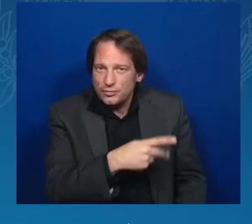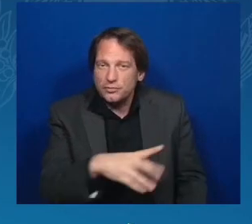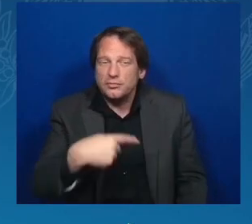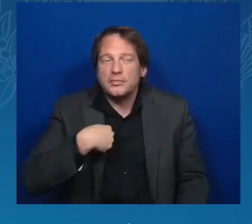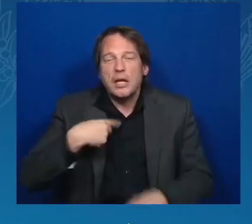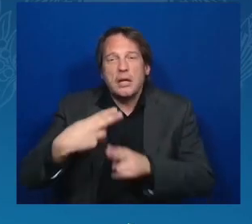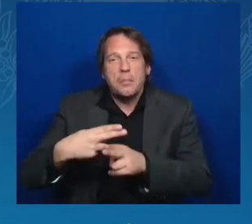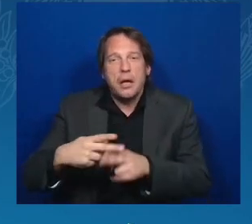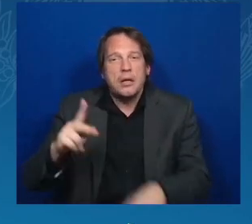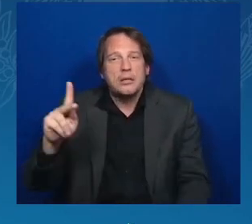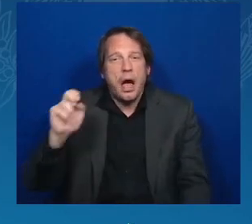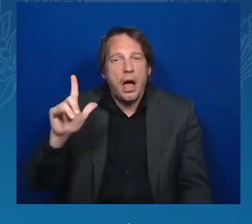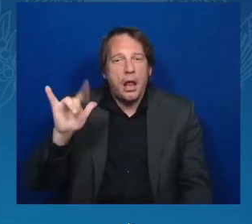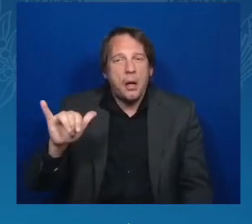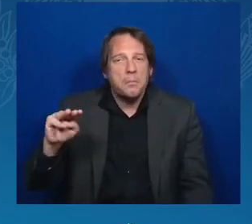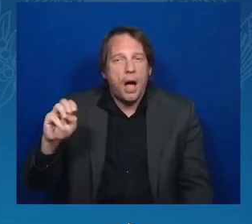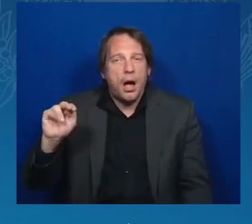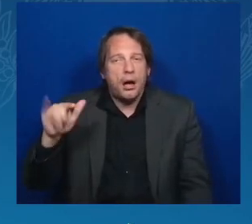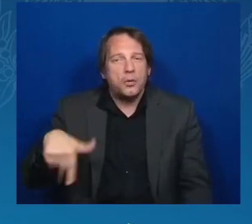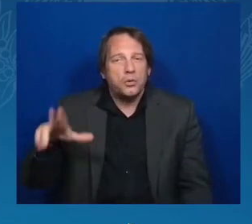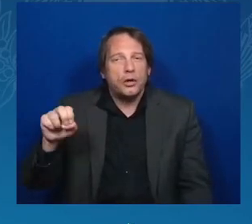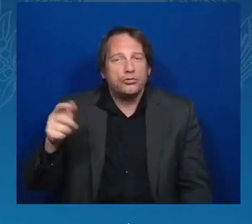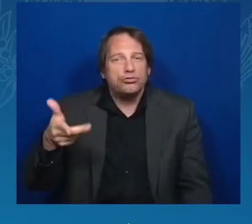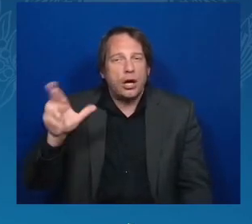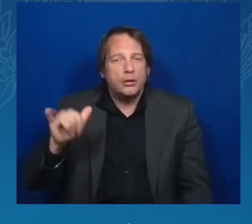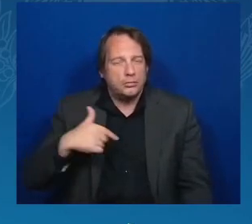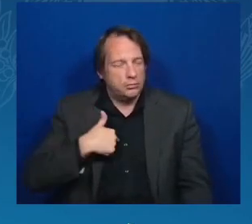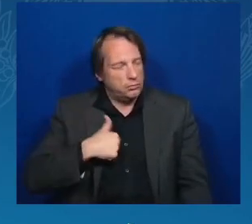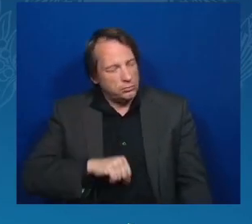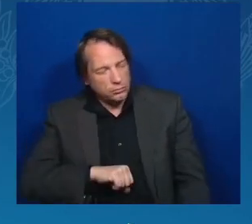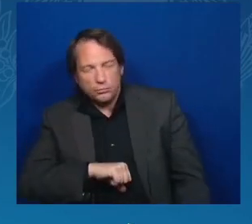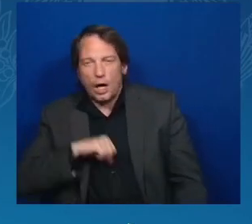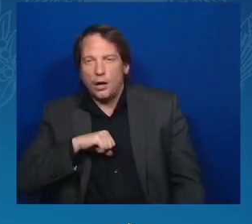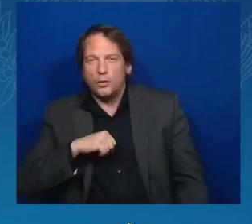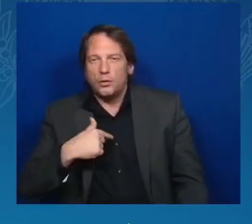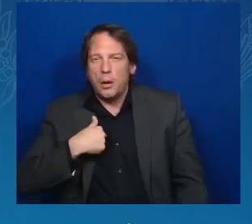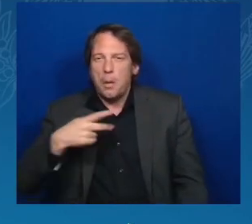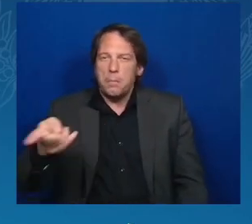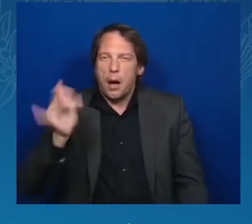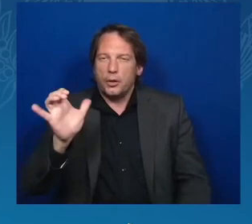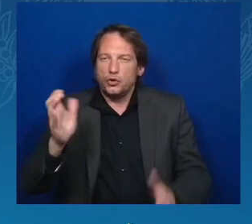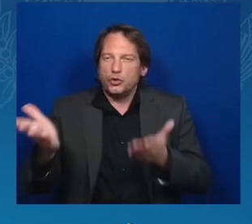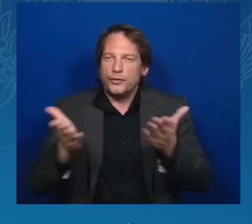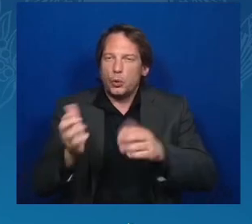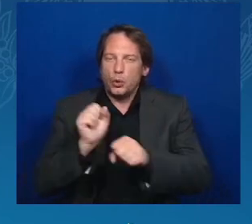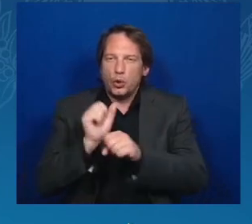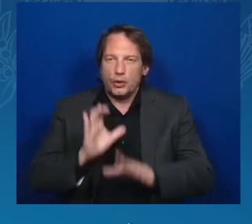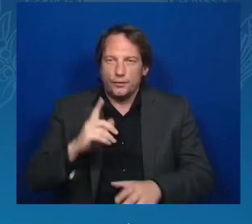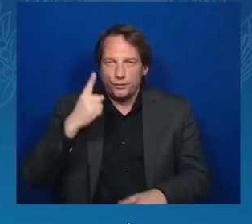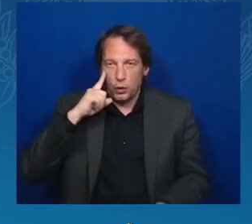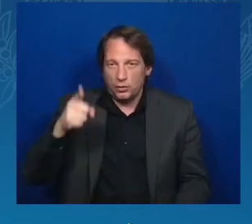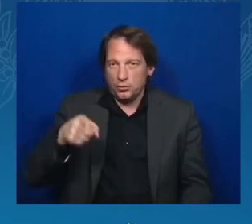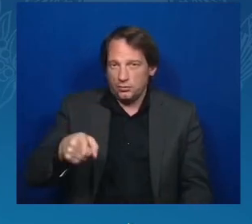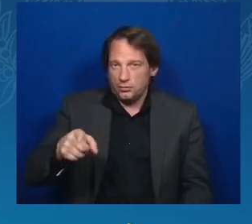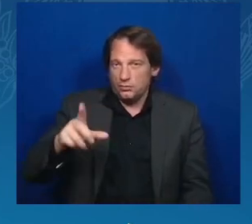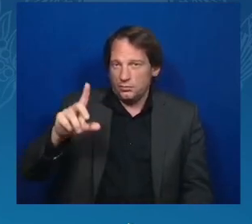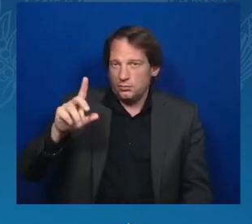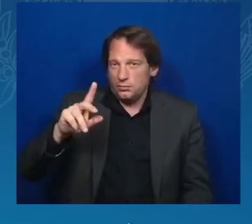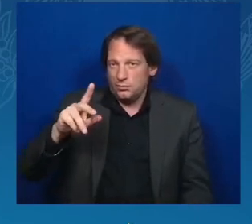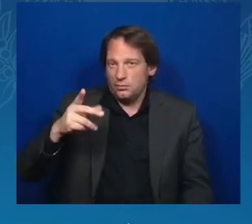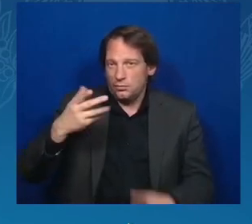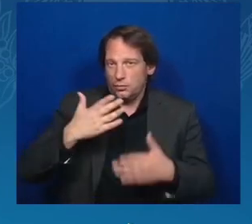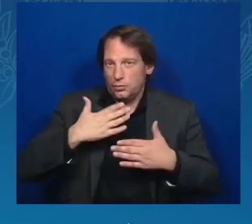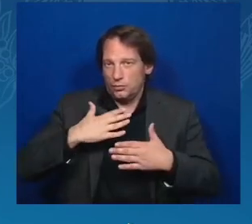the Philadelphia Department of Human Services, also known as DHS, looking out for the welfare of children, and a proud